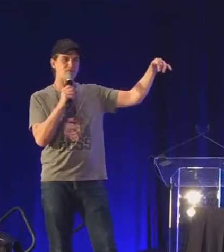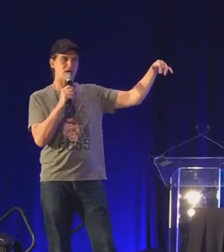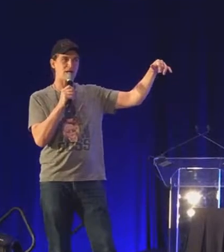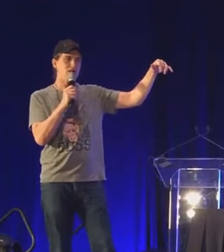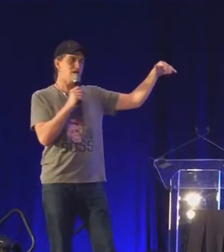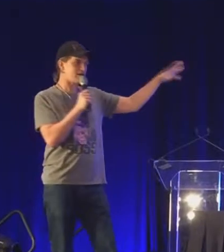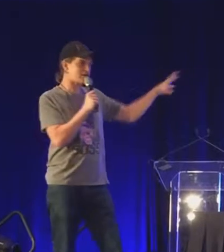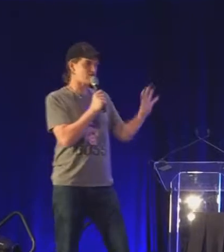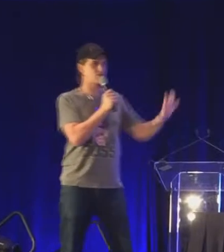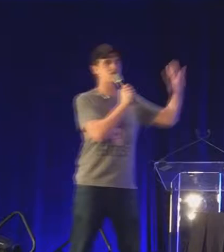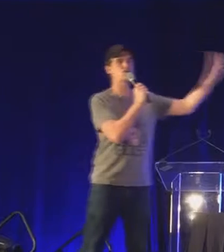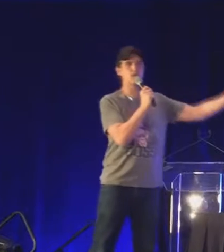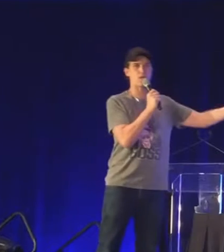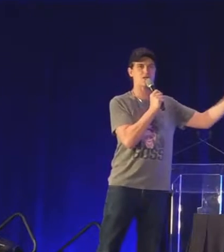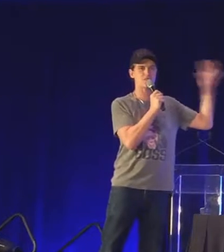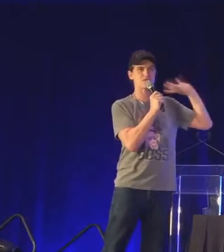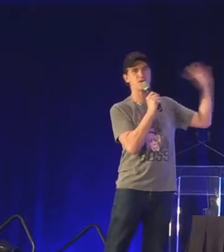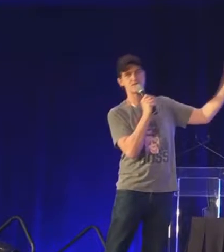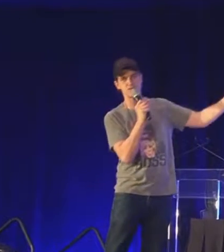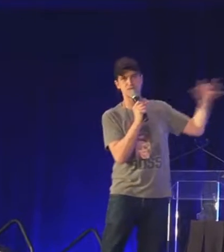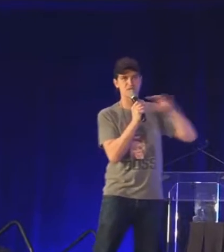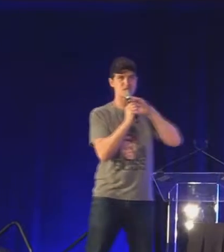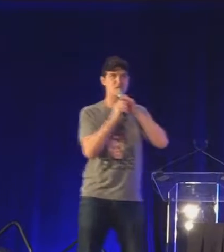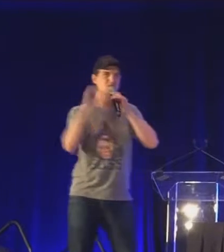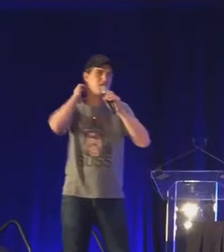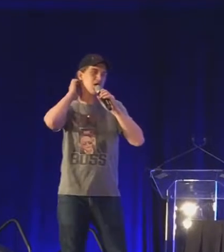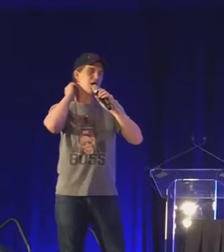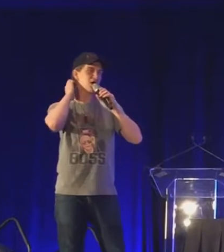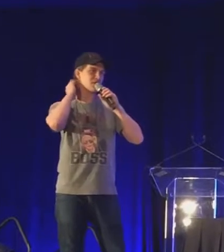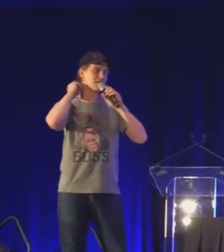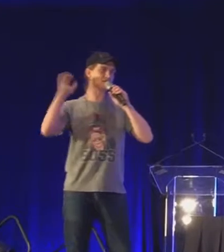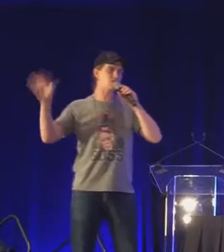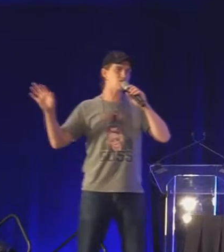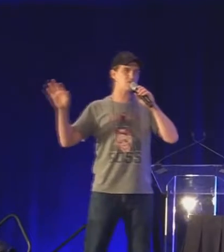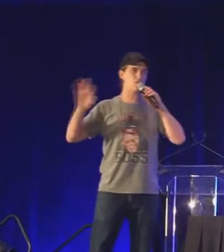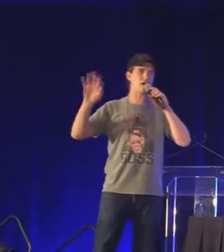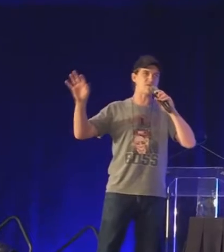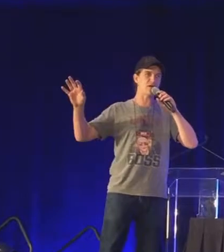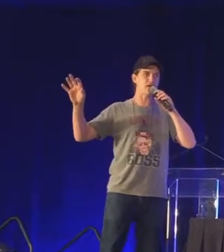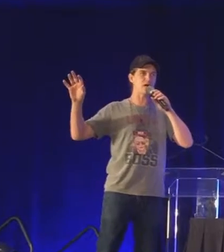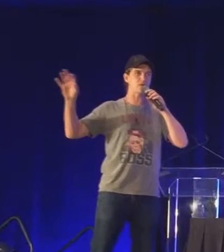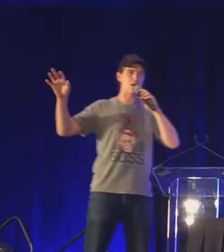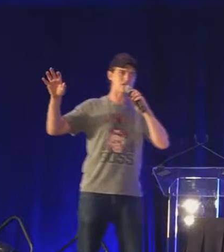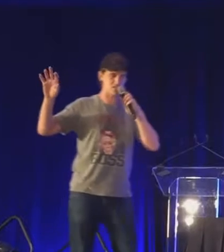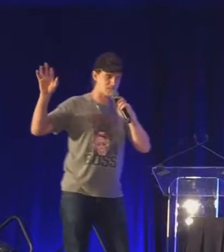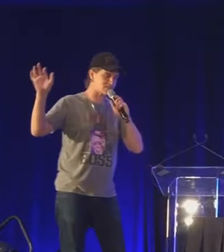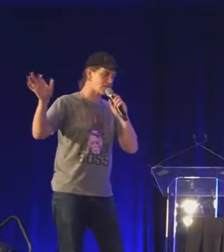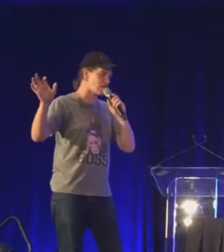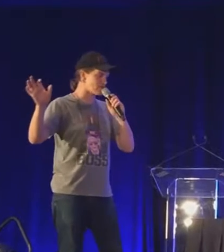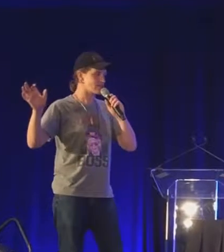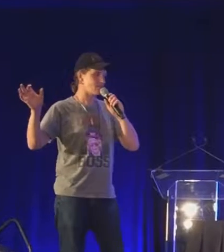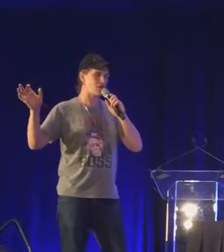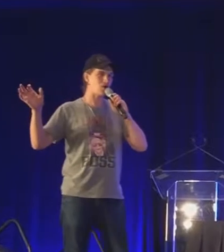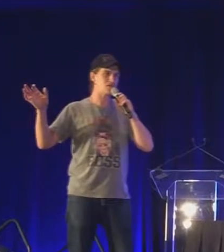my wife and I, like, there's the shows I watch, which is tons of different shows, and then there's shows my wife and I only watch because she